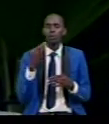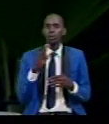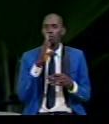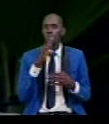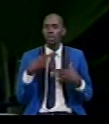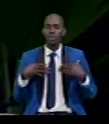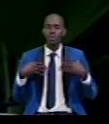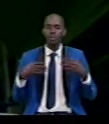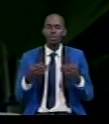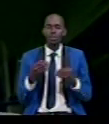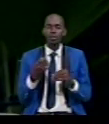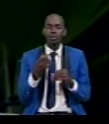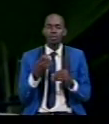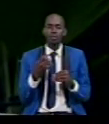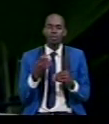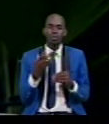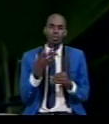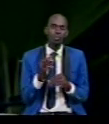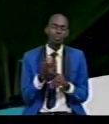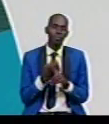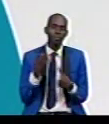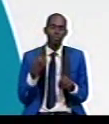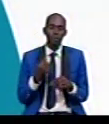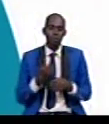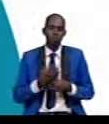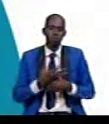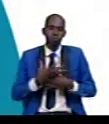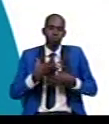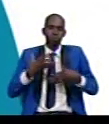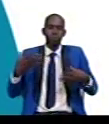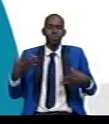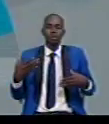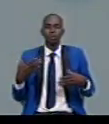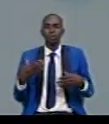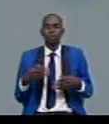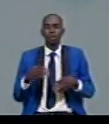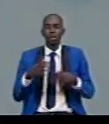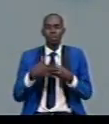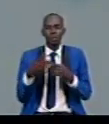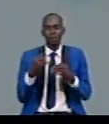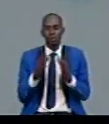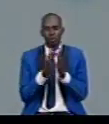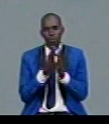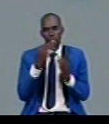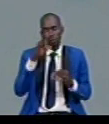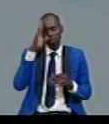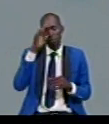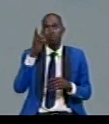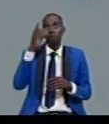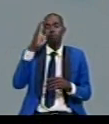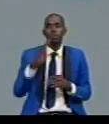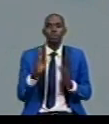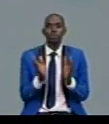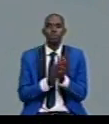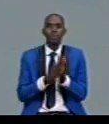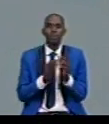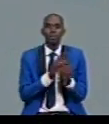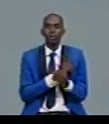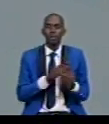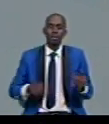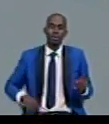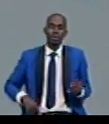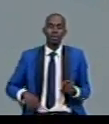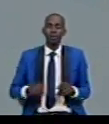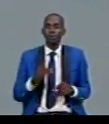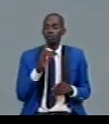abnormal swelling on her abdomen after the prayer of the man of God. Praise the Lord. Indeed, the current